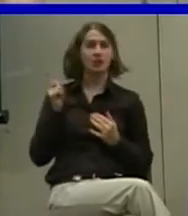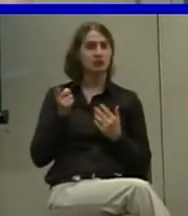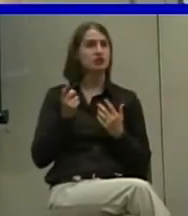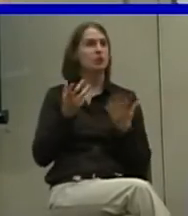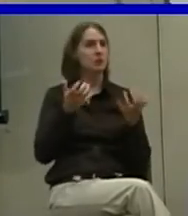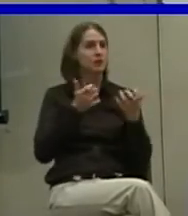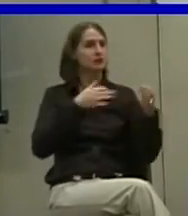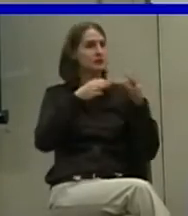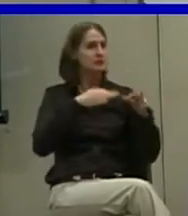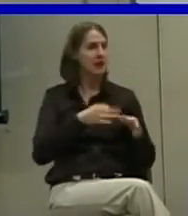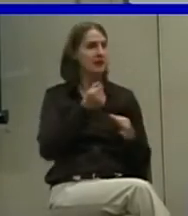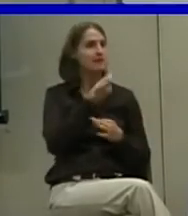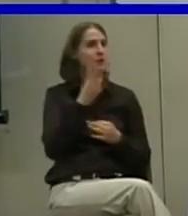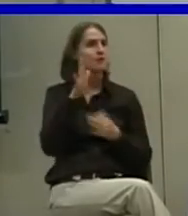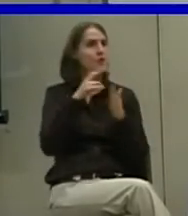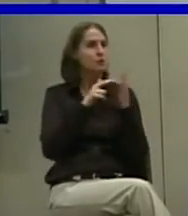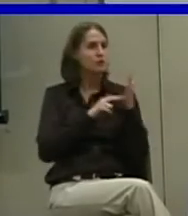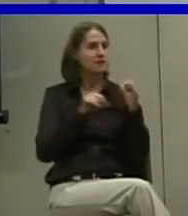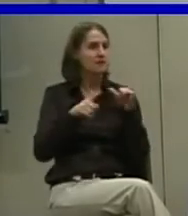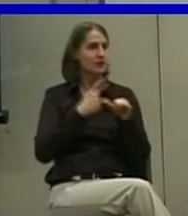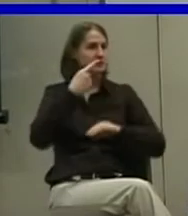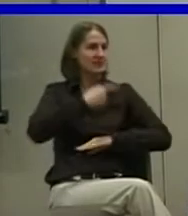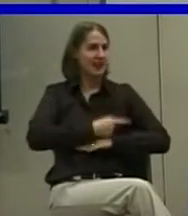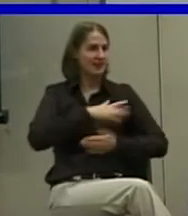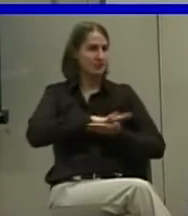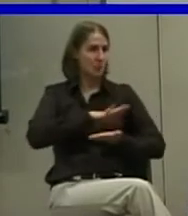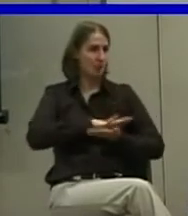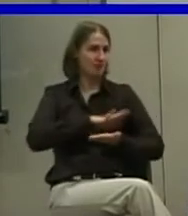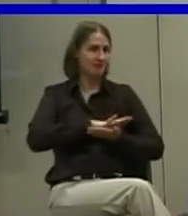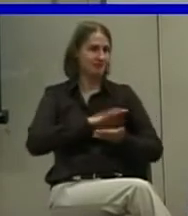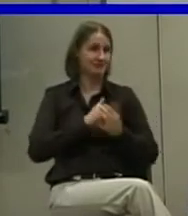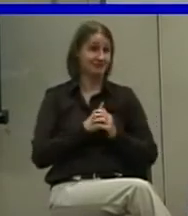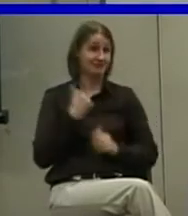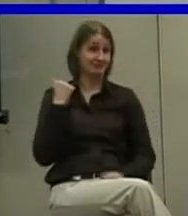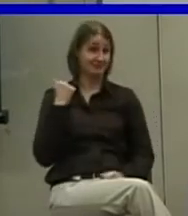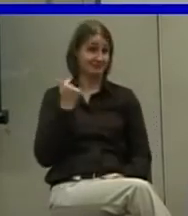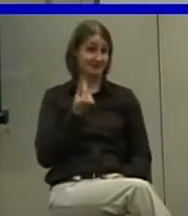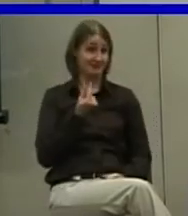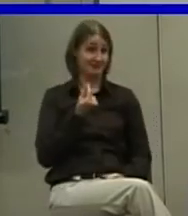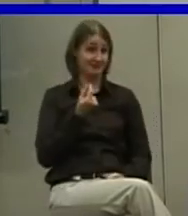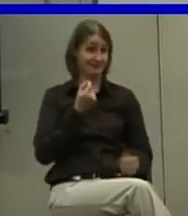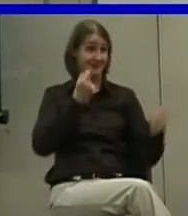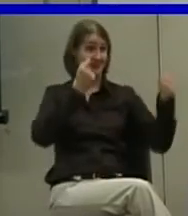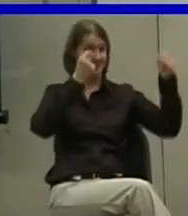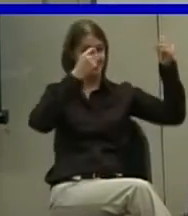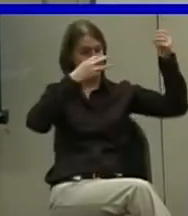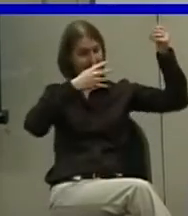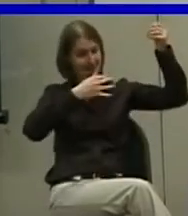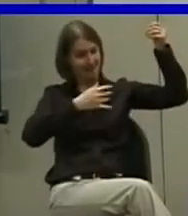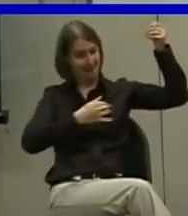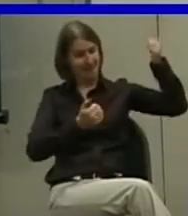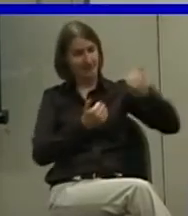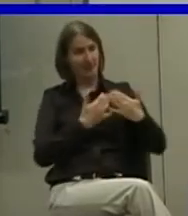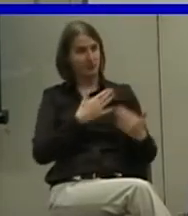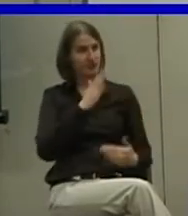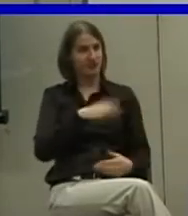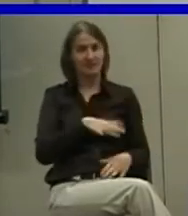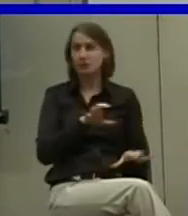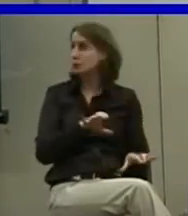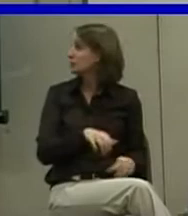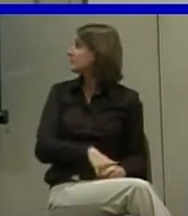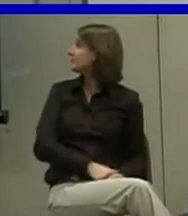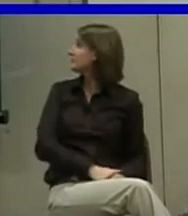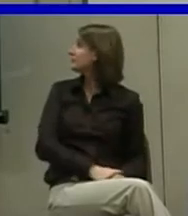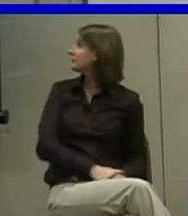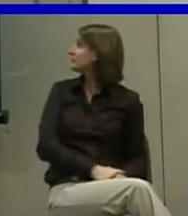rules on the first day of school. And what Miss Bent's has done is she's laid out everything we should never do.